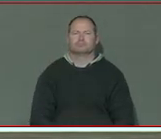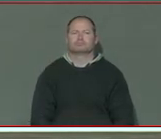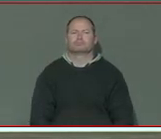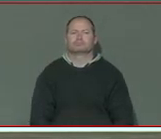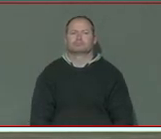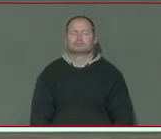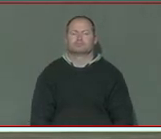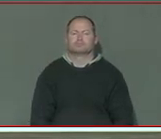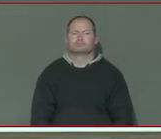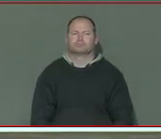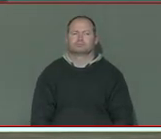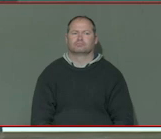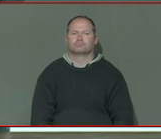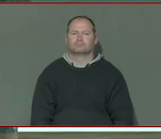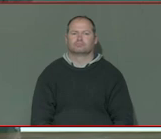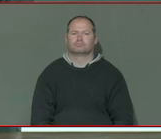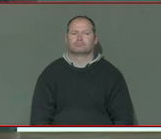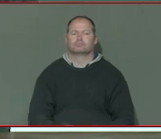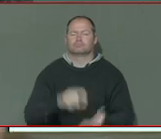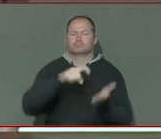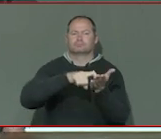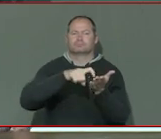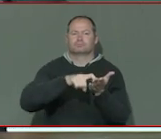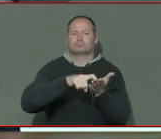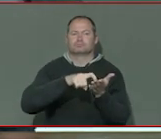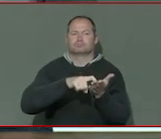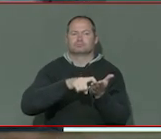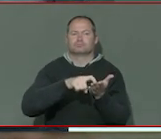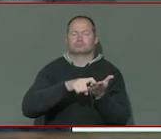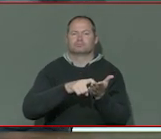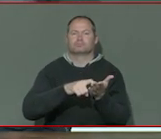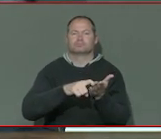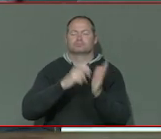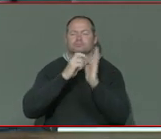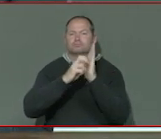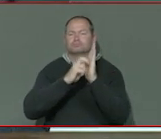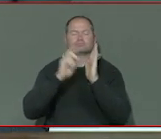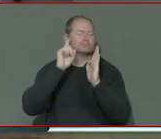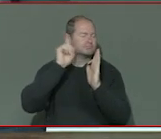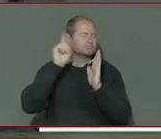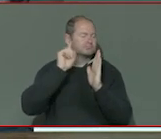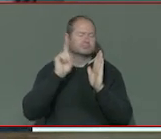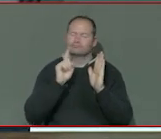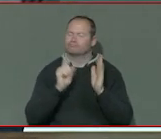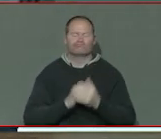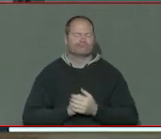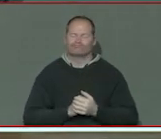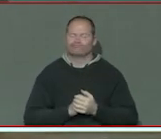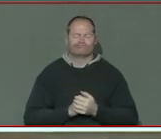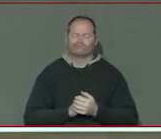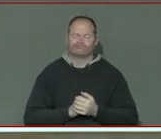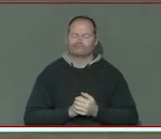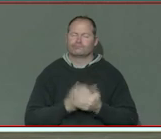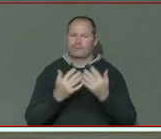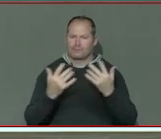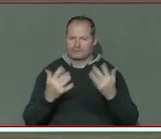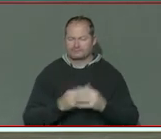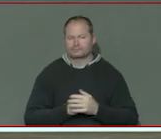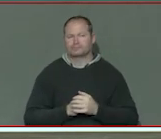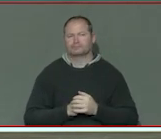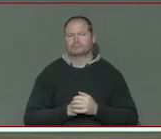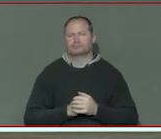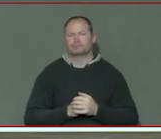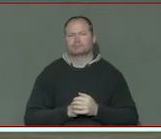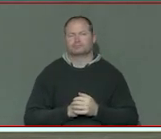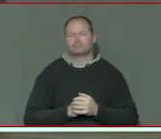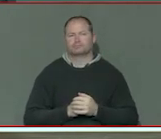How many of the debtors do not abide by the rules? All right? Or they can ask you